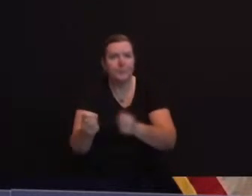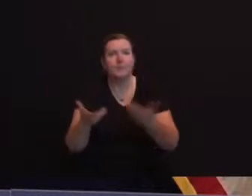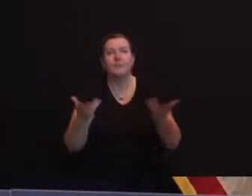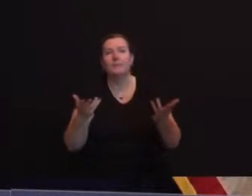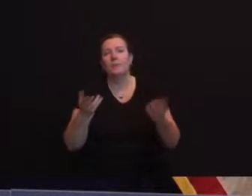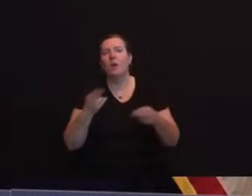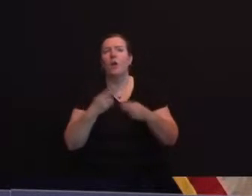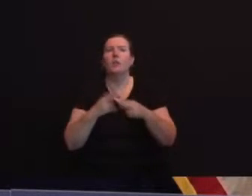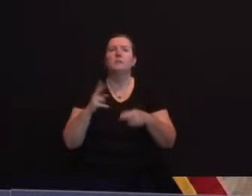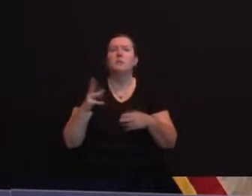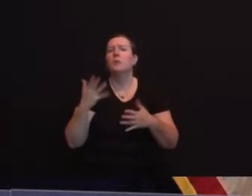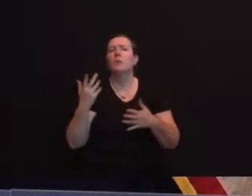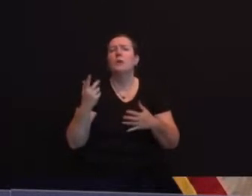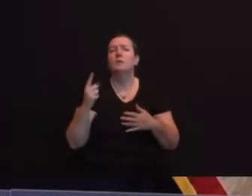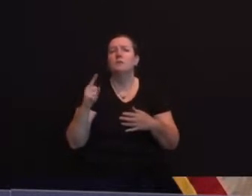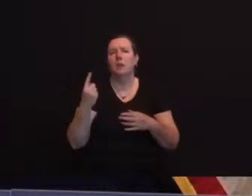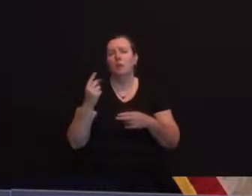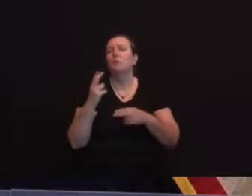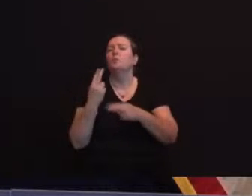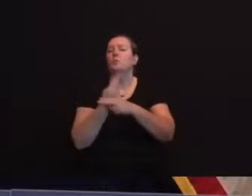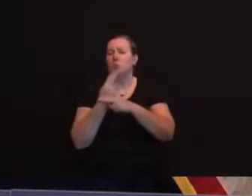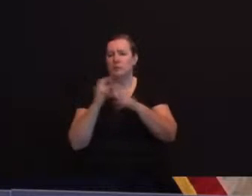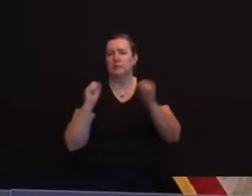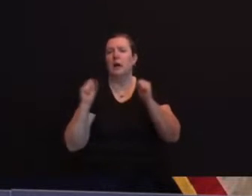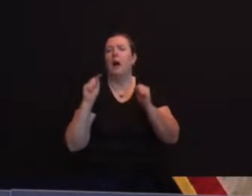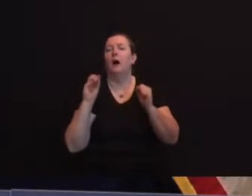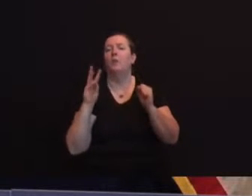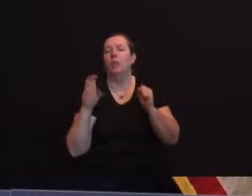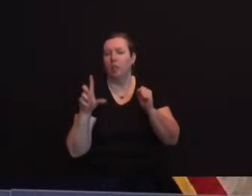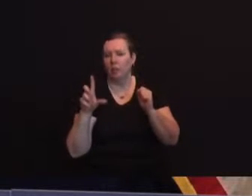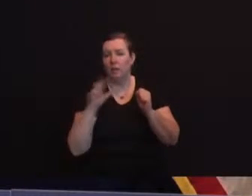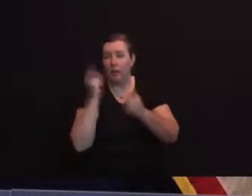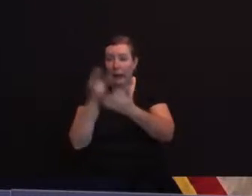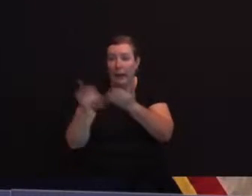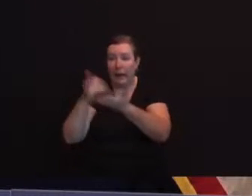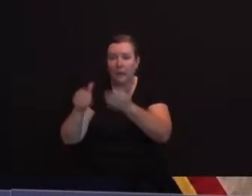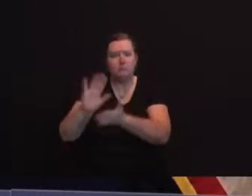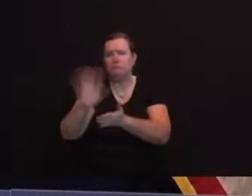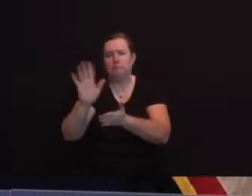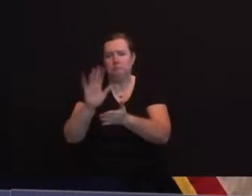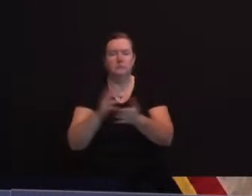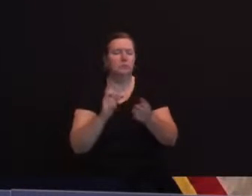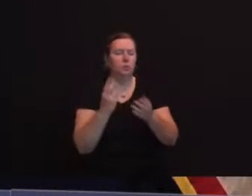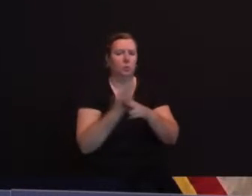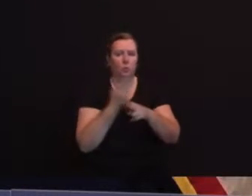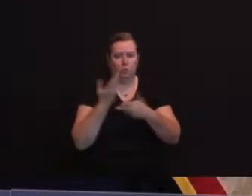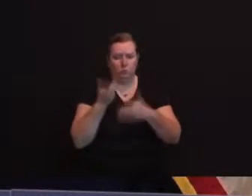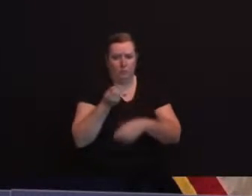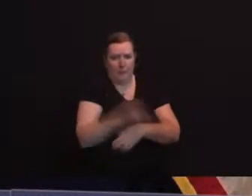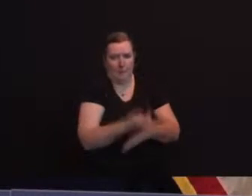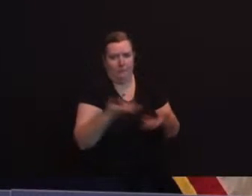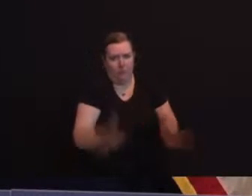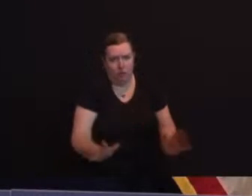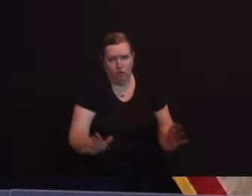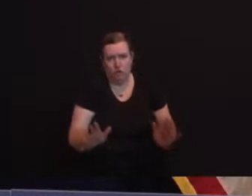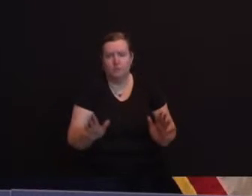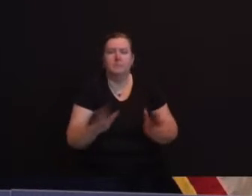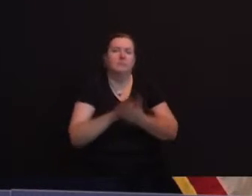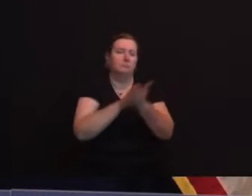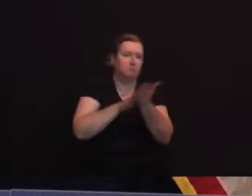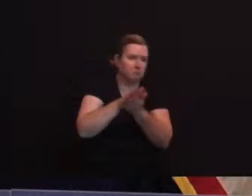wash their hands often with soap and water for at least 20 seconds and use hand sanitizer that contains at least 60%